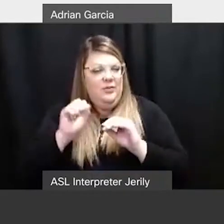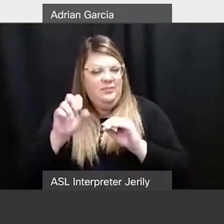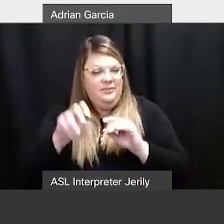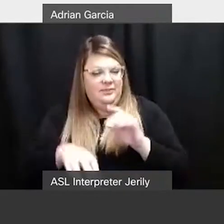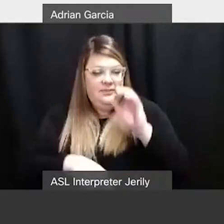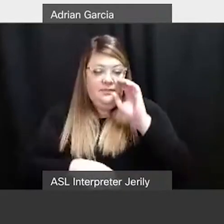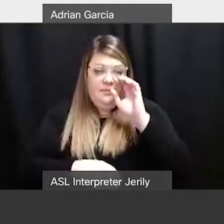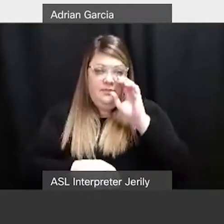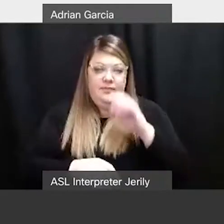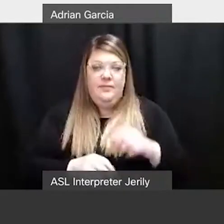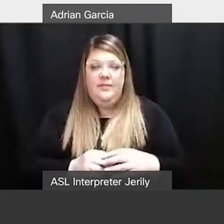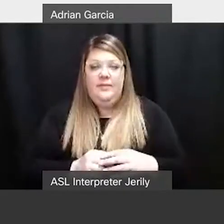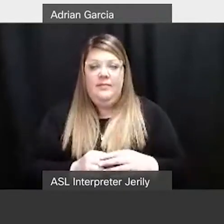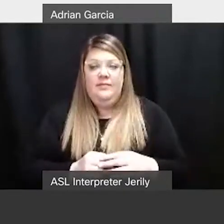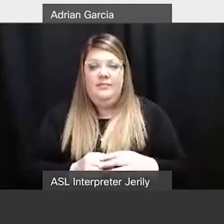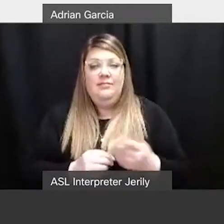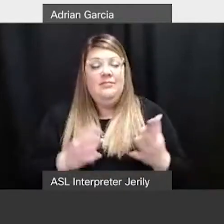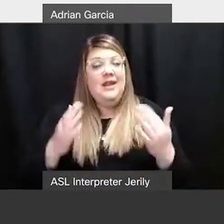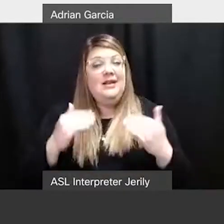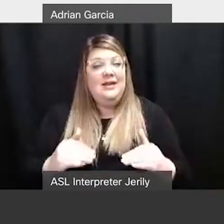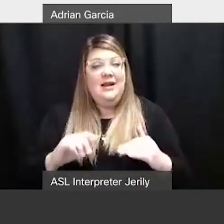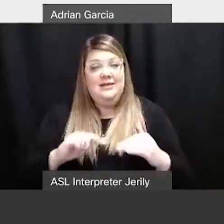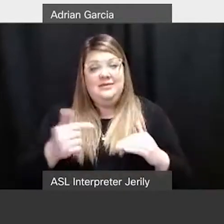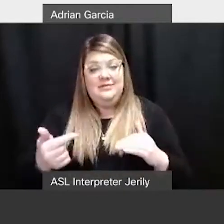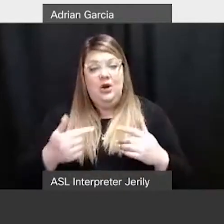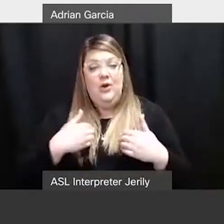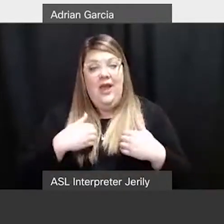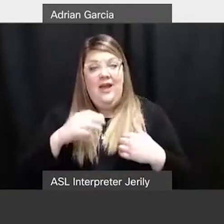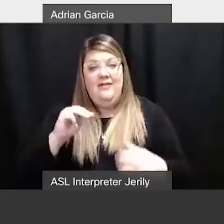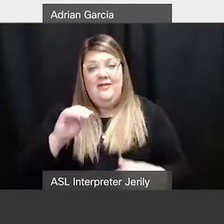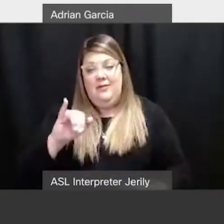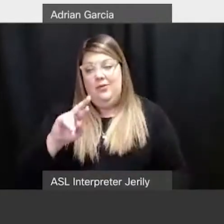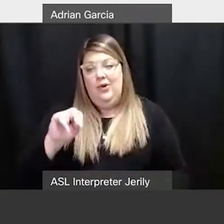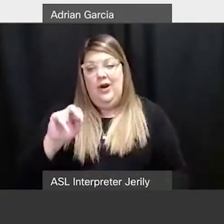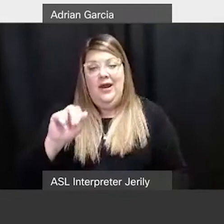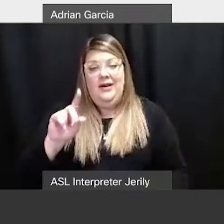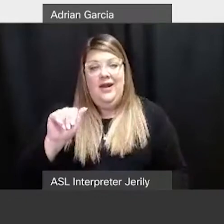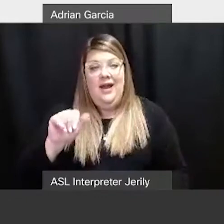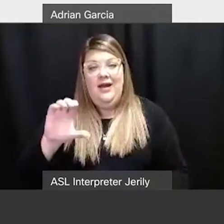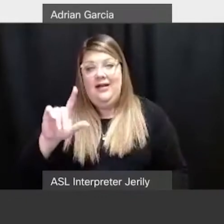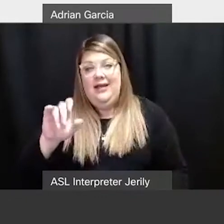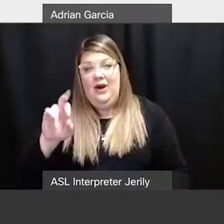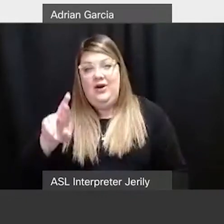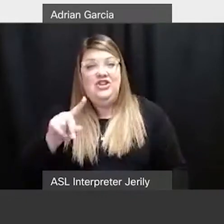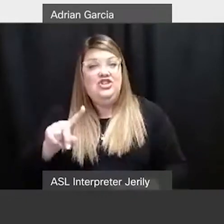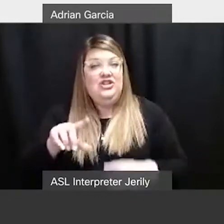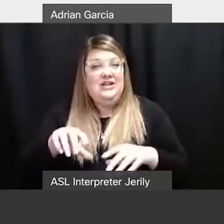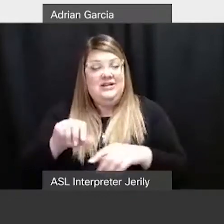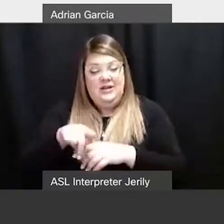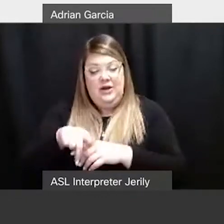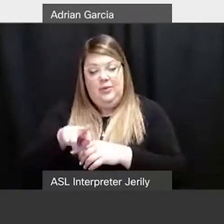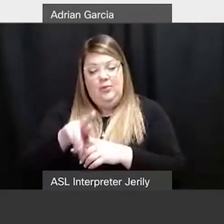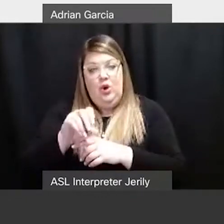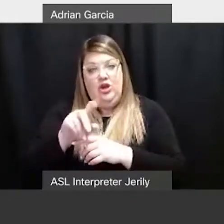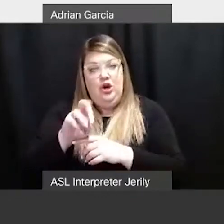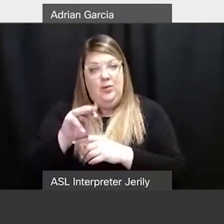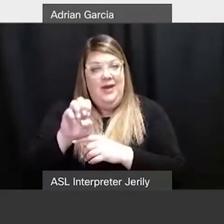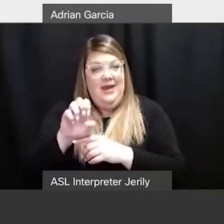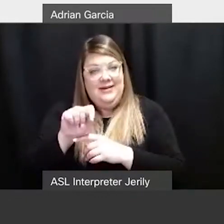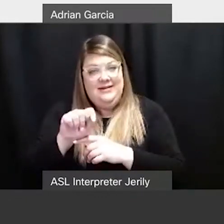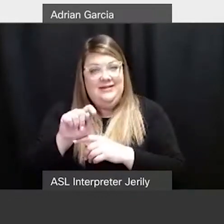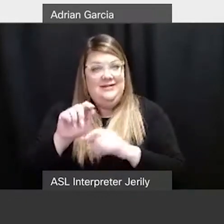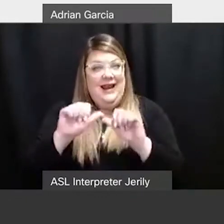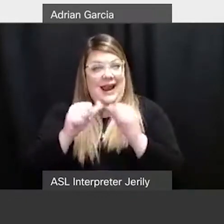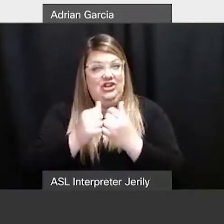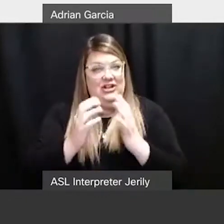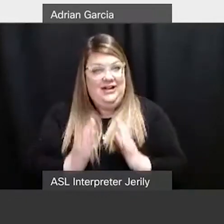210-353-2474. Next up, we have Miranda Clary. Miranda is one of our procurement agents here at CPS Energy, and I'll let